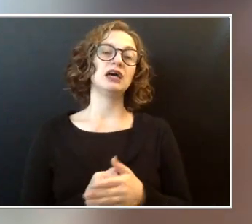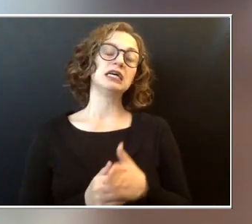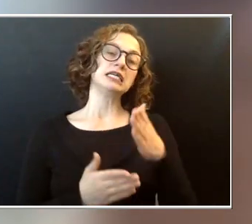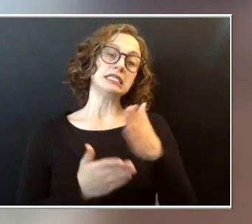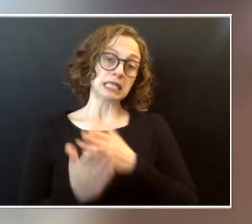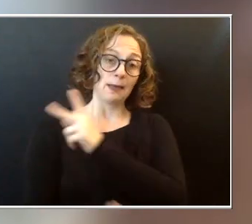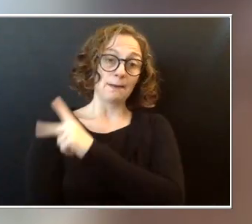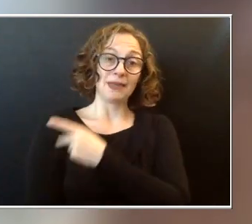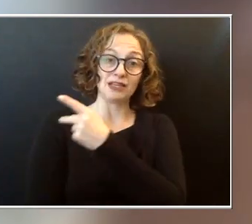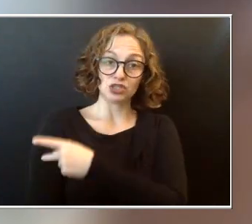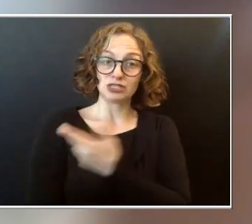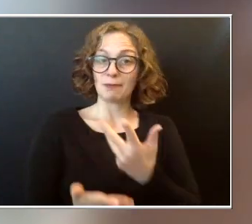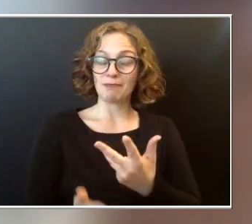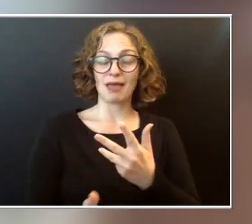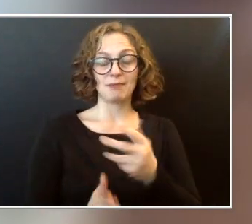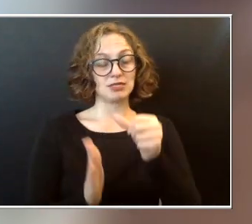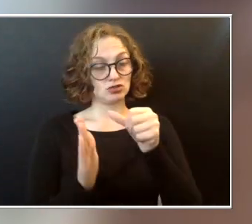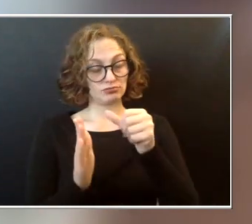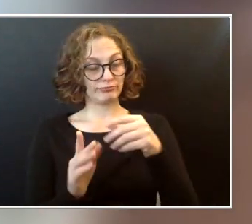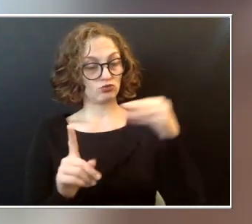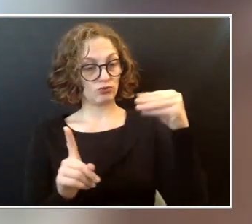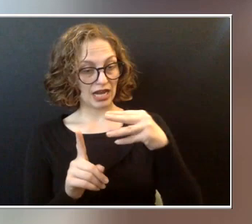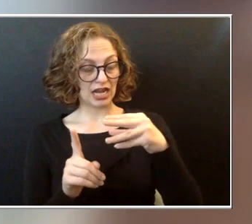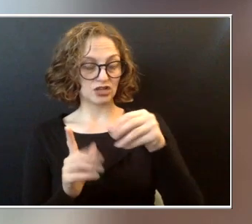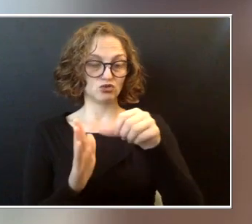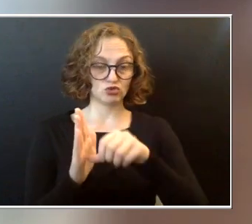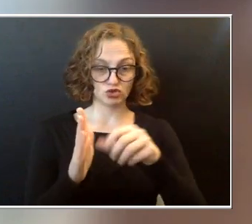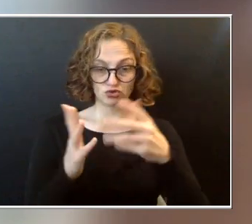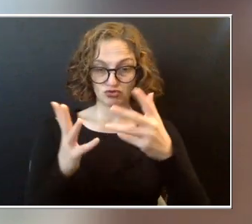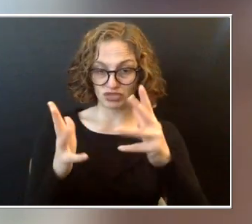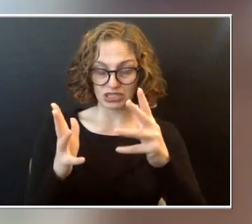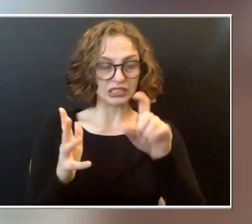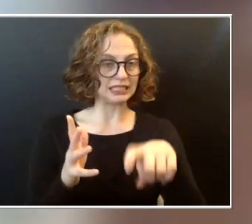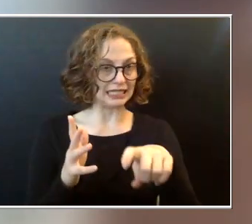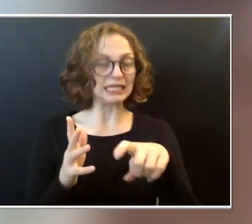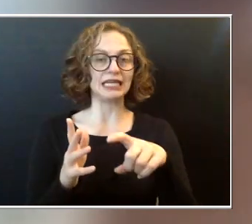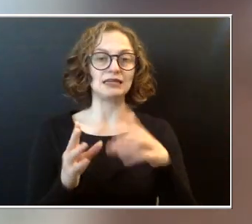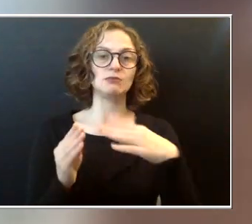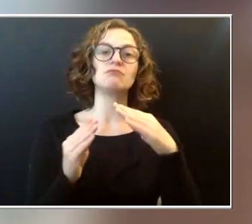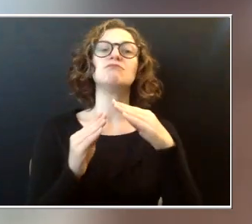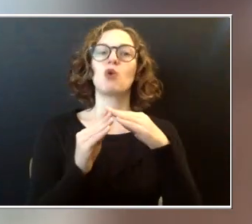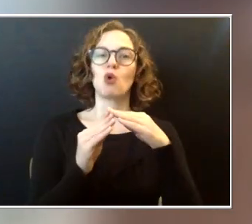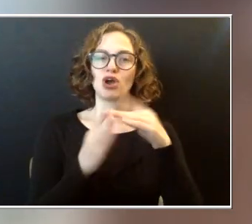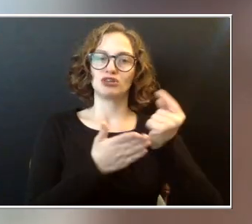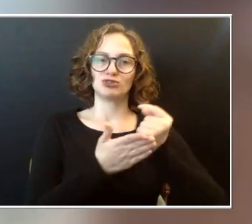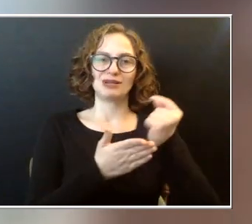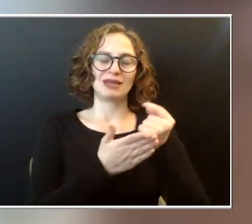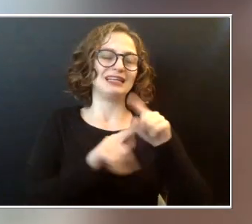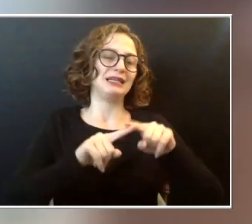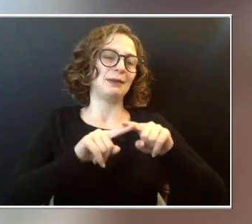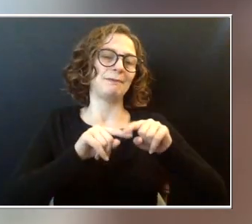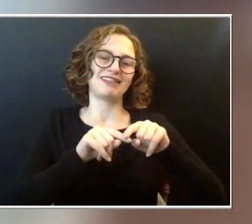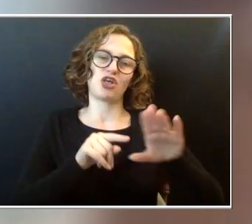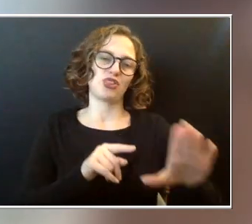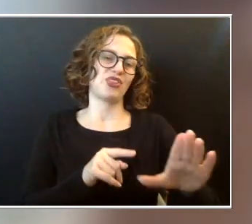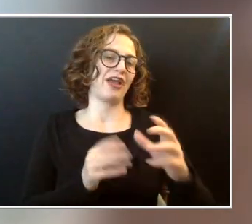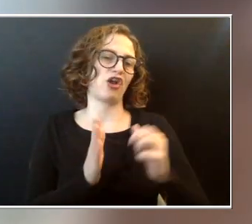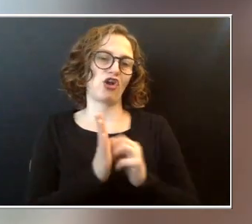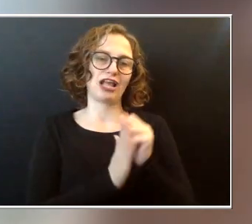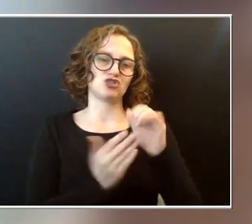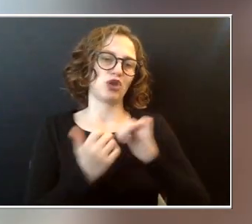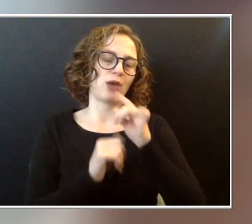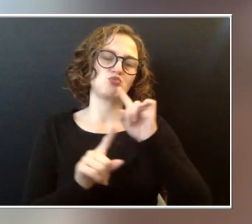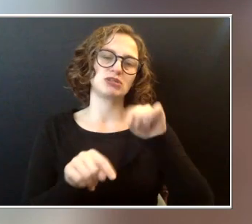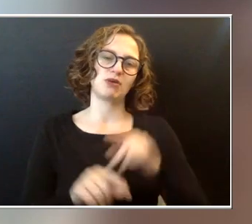more immunotherapy and chemotherapy, and that's typically based on the response that we've seen with the initial chemoimmunotherapy.